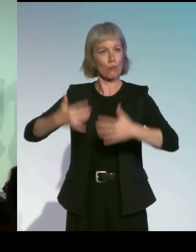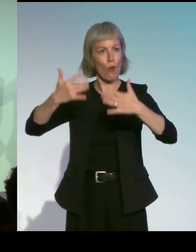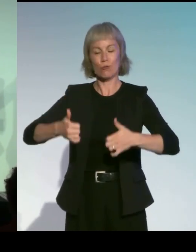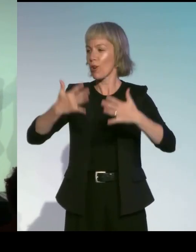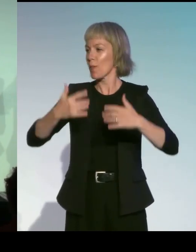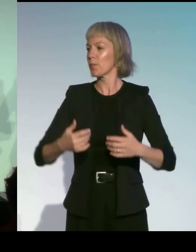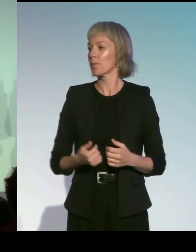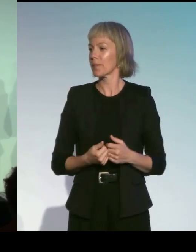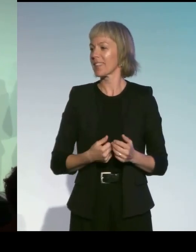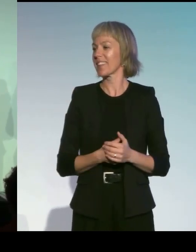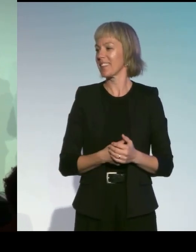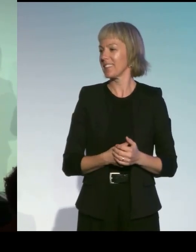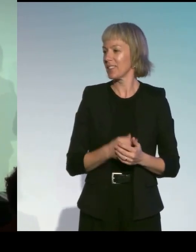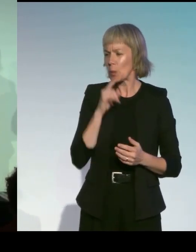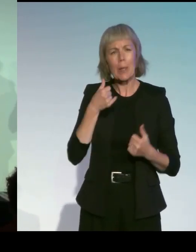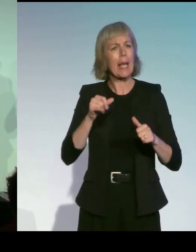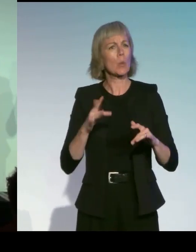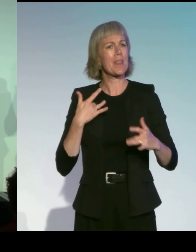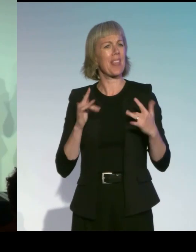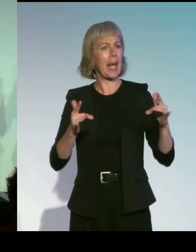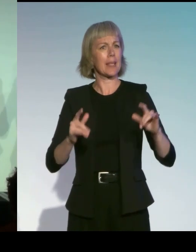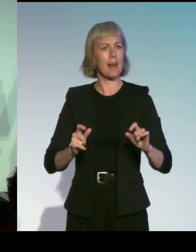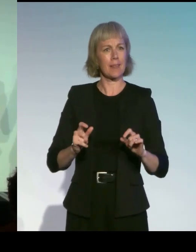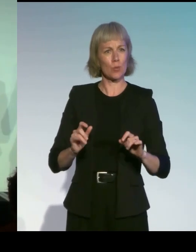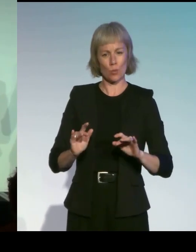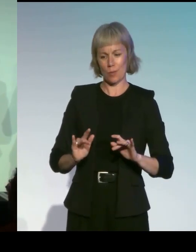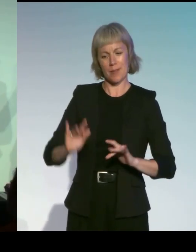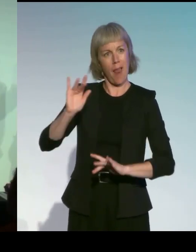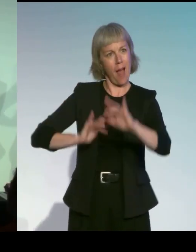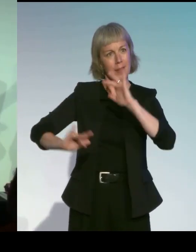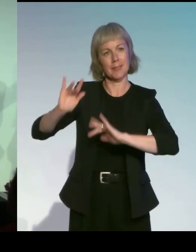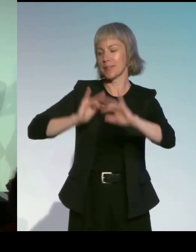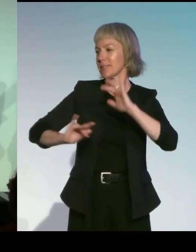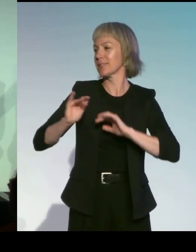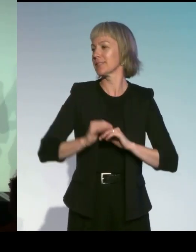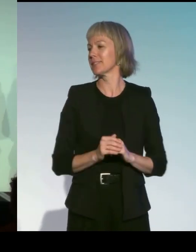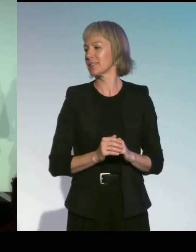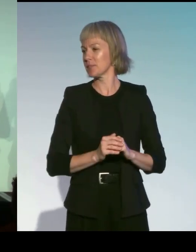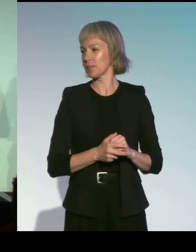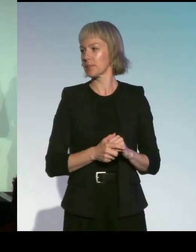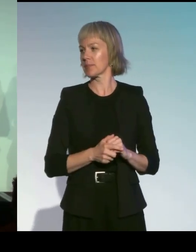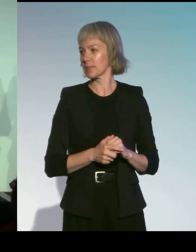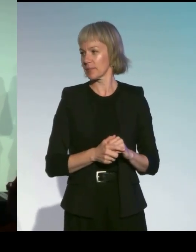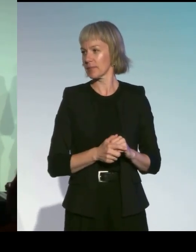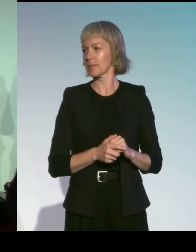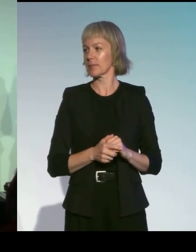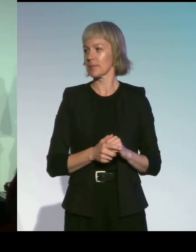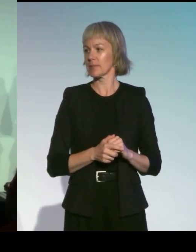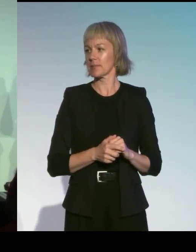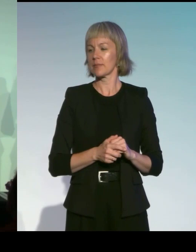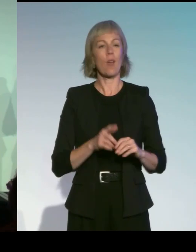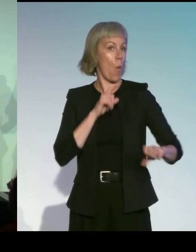Use those glitters to slide it. Yeah. There you go. Thank you. Yeah, there. There we go. Okay, great. I'll save my question for later.